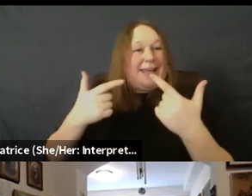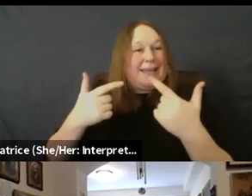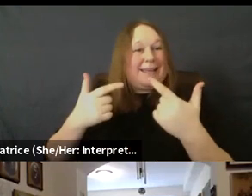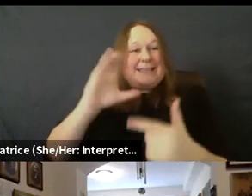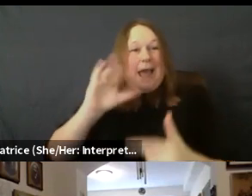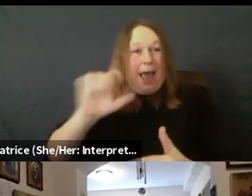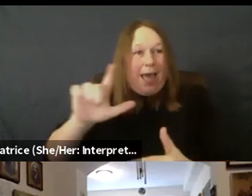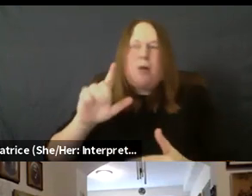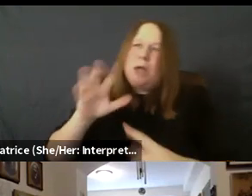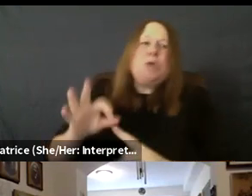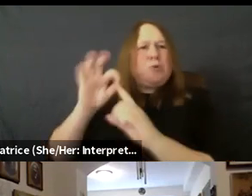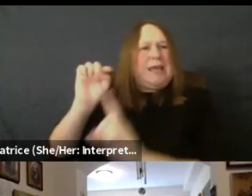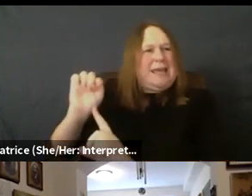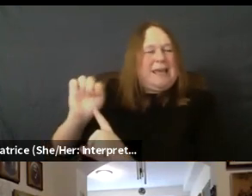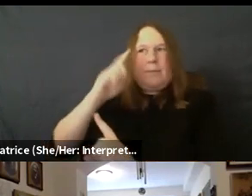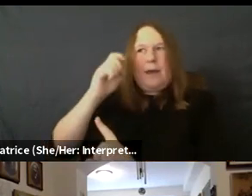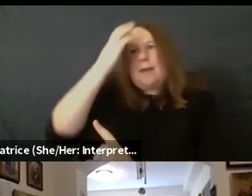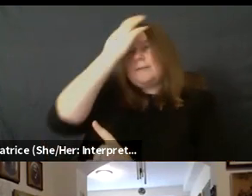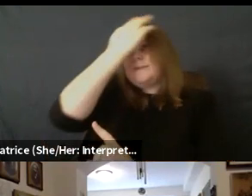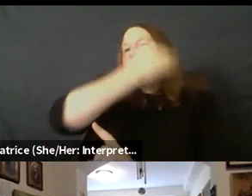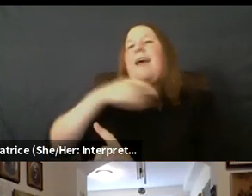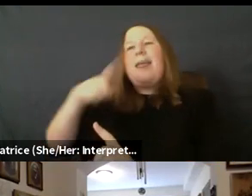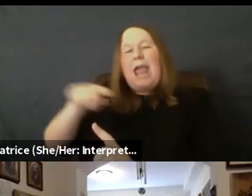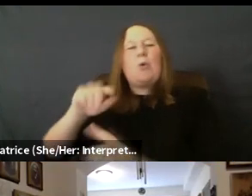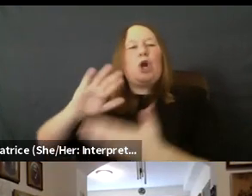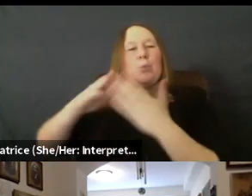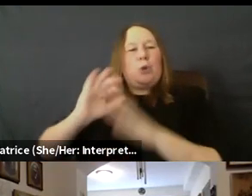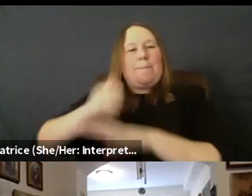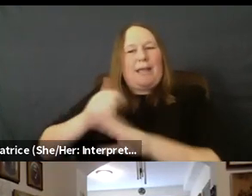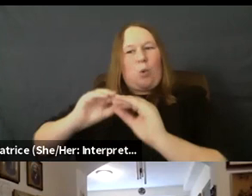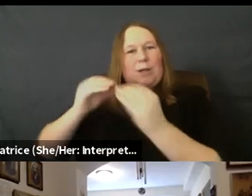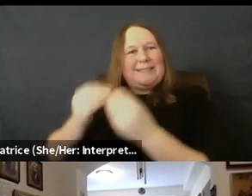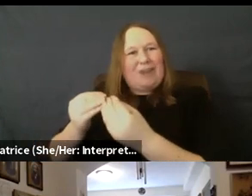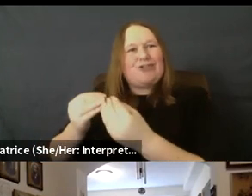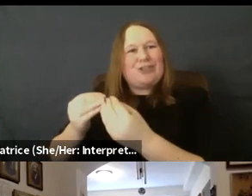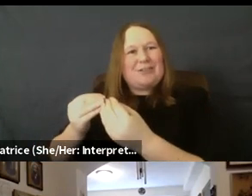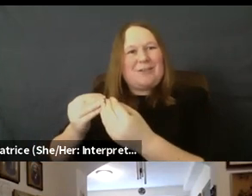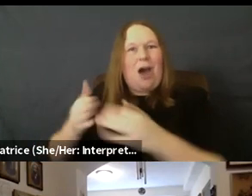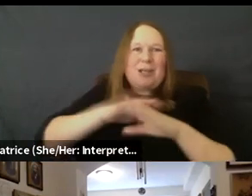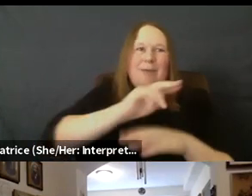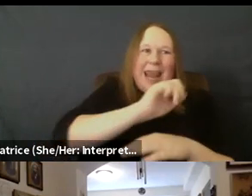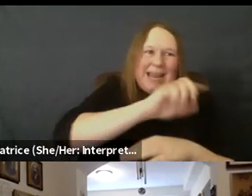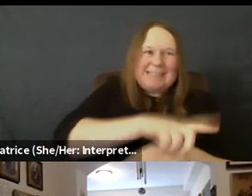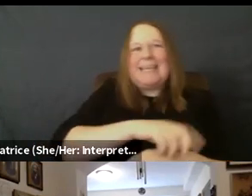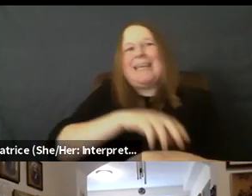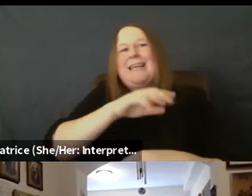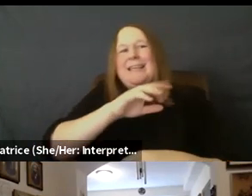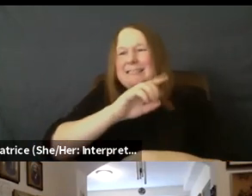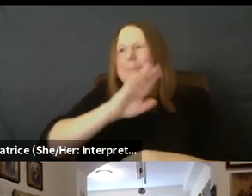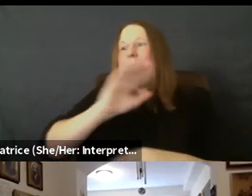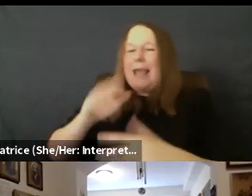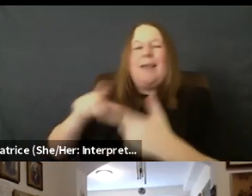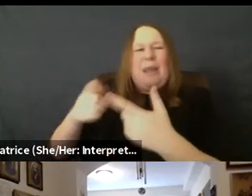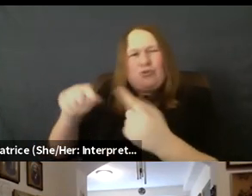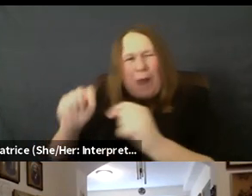were kind of unique because they were community-based organizations that were trying to become